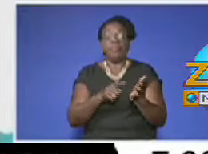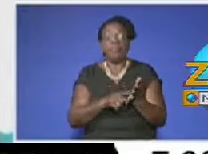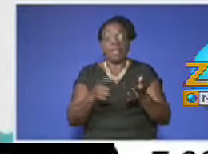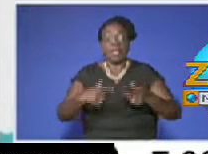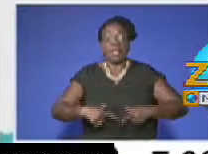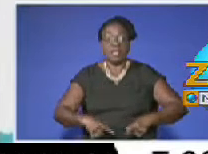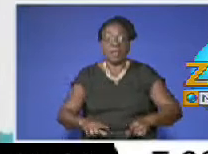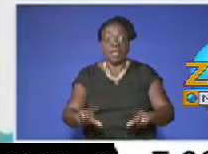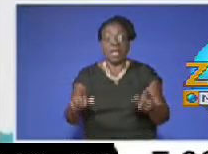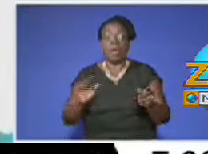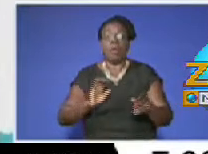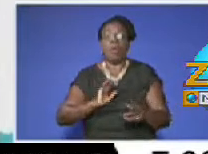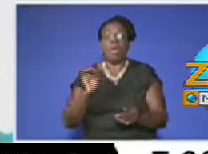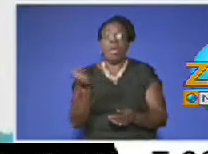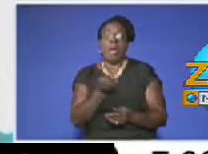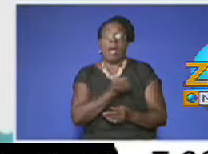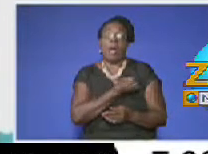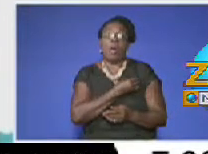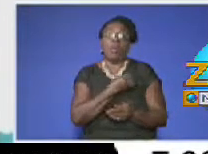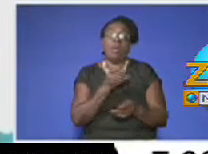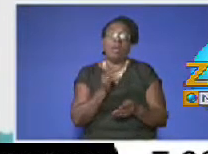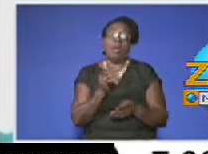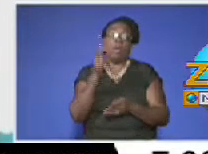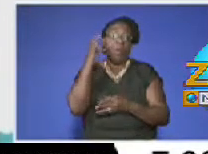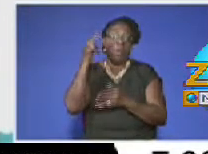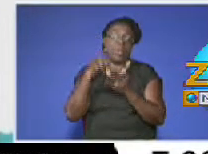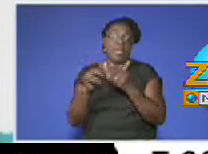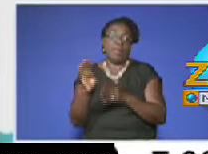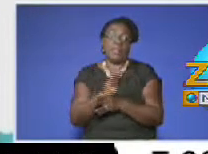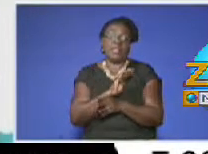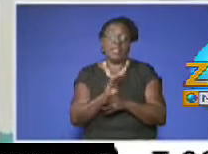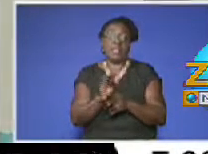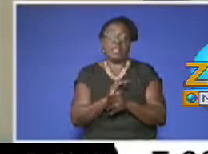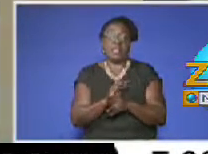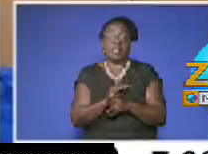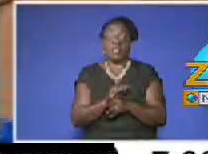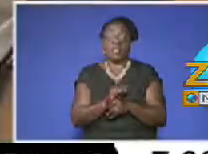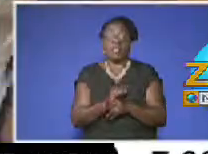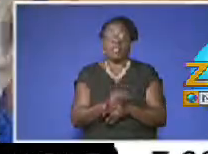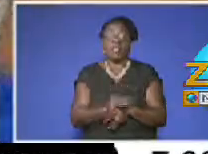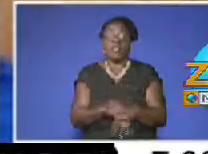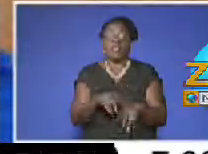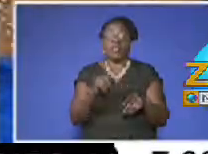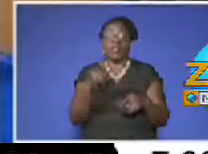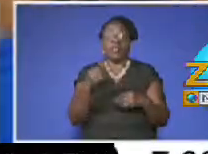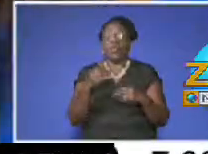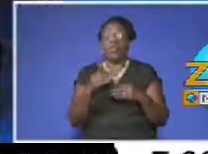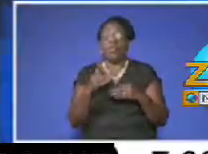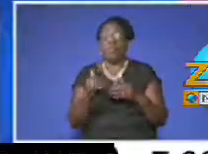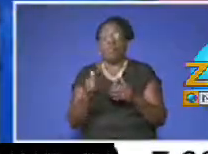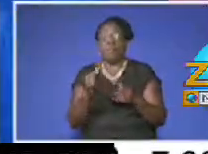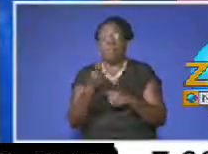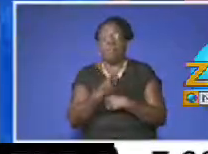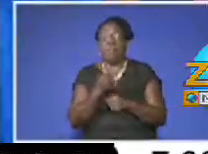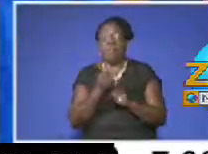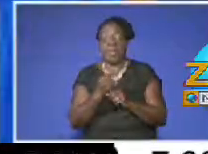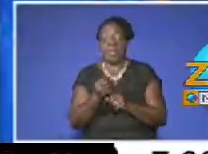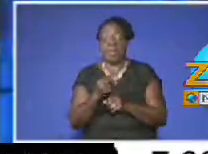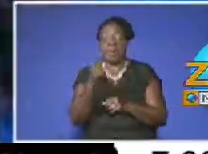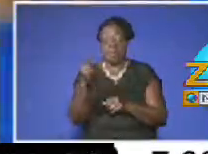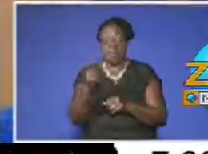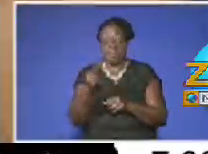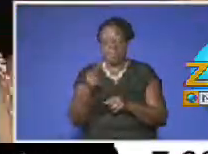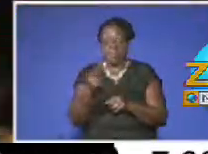to slowly ramp up to benefit from the traditional Thanksgiving travel period leading into the Christmas and New Year season. We cannot